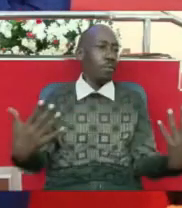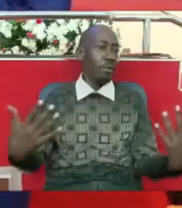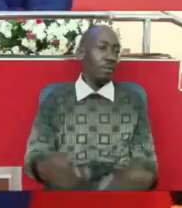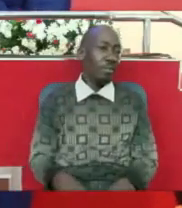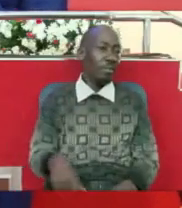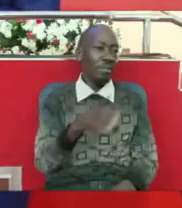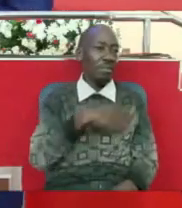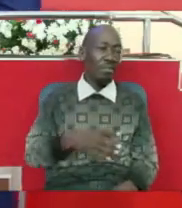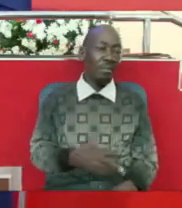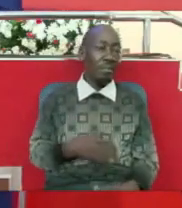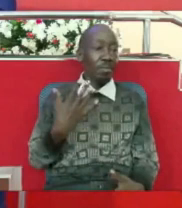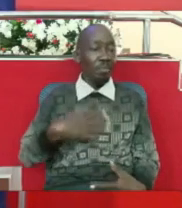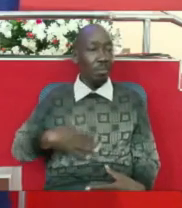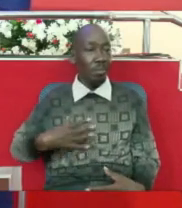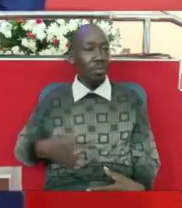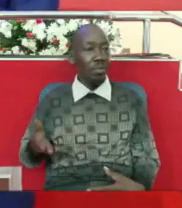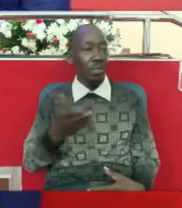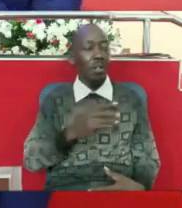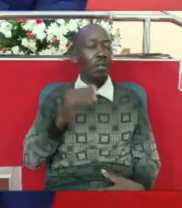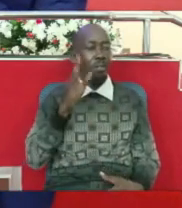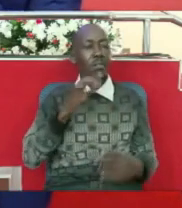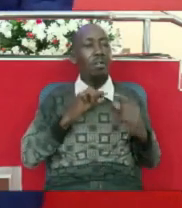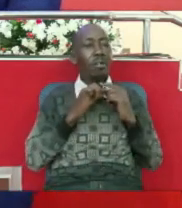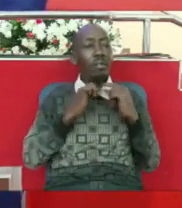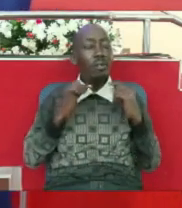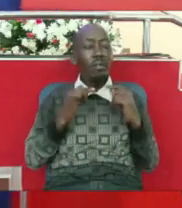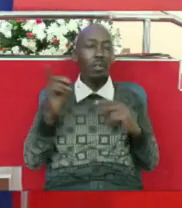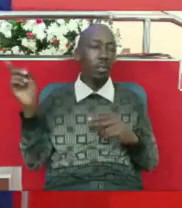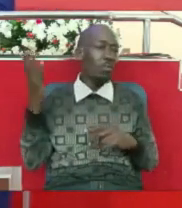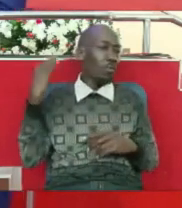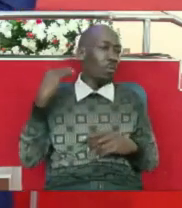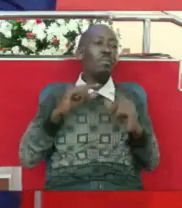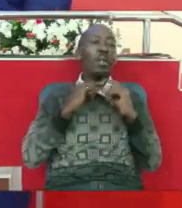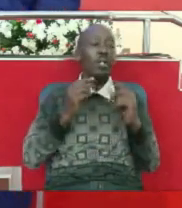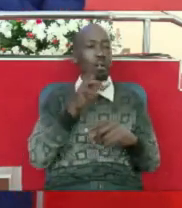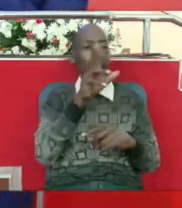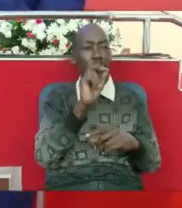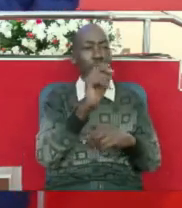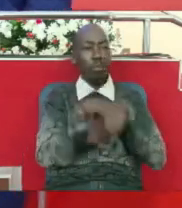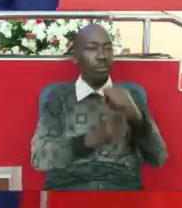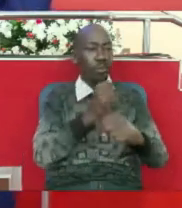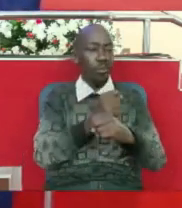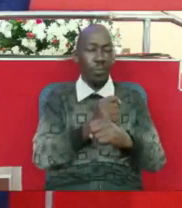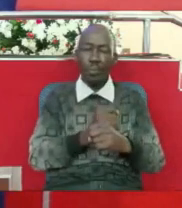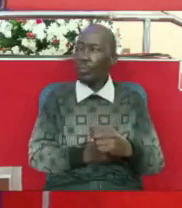I hear often, listen, being a pastor, I was a pastor for over 30 years.